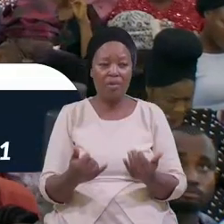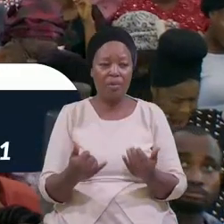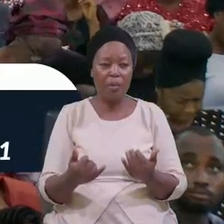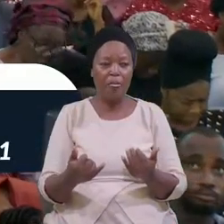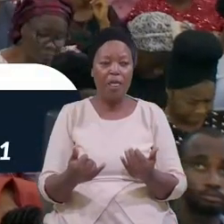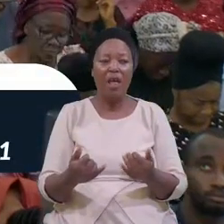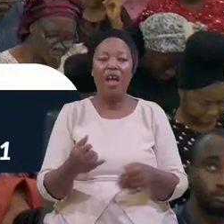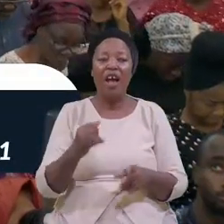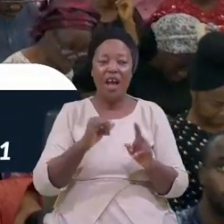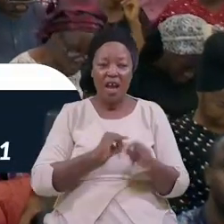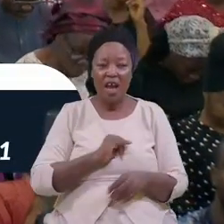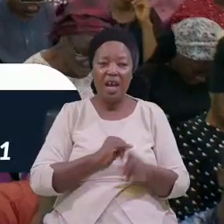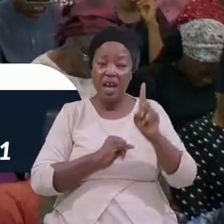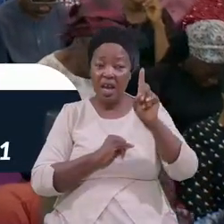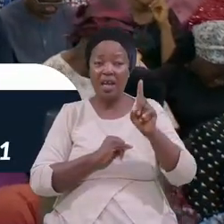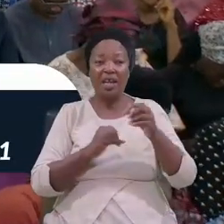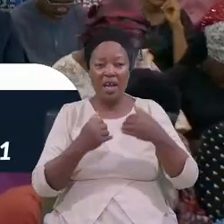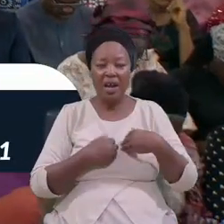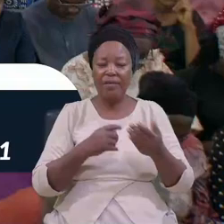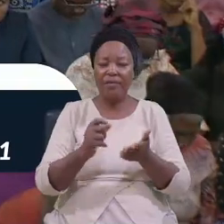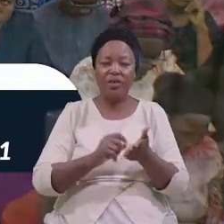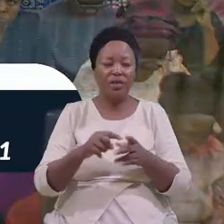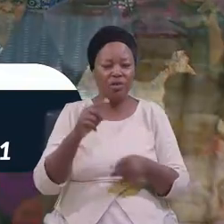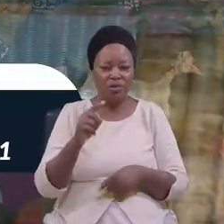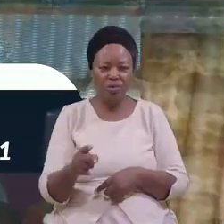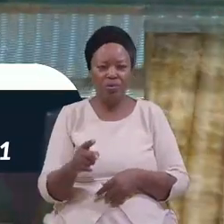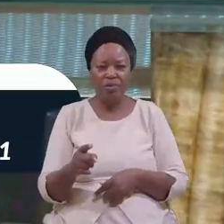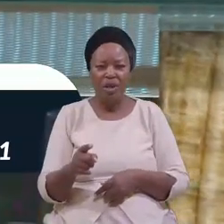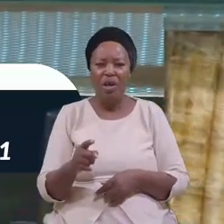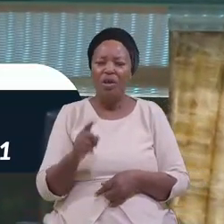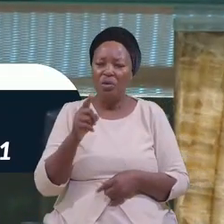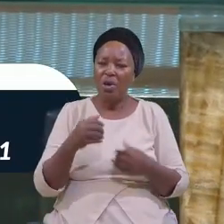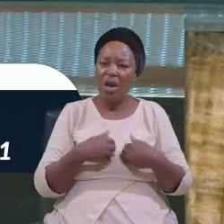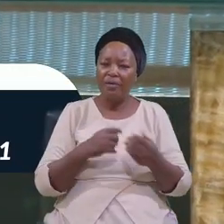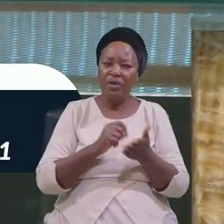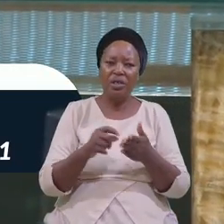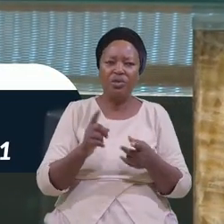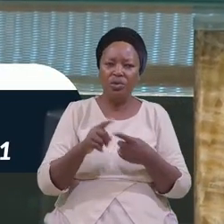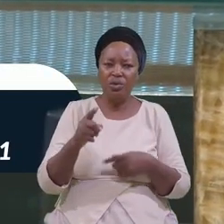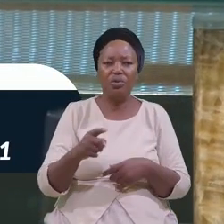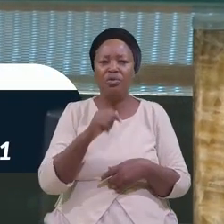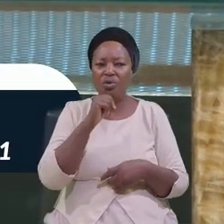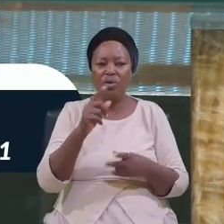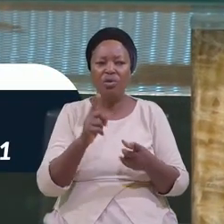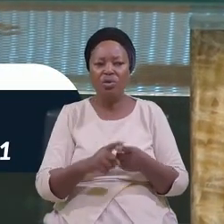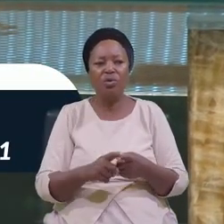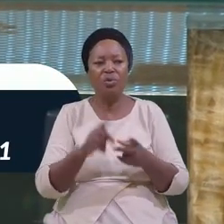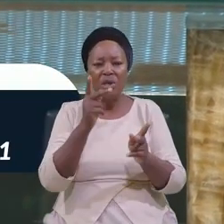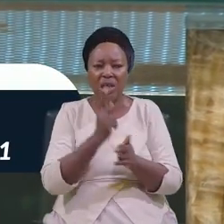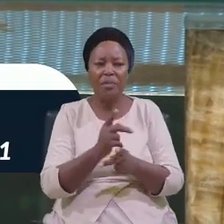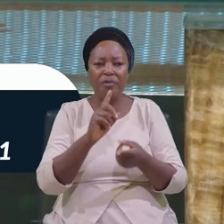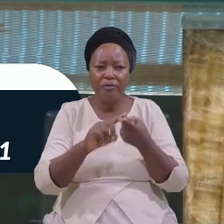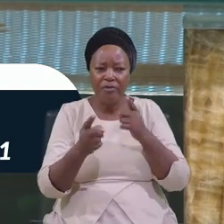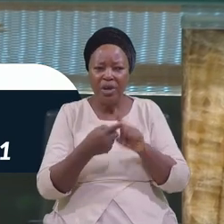I have written unto you. They have written unto you not to keep company. If